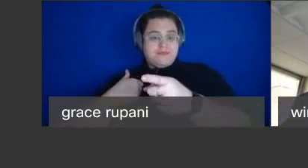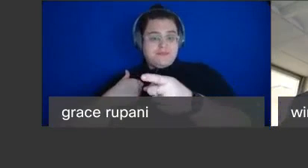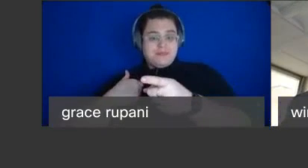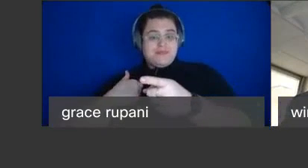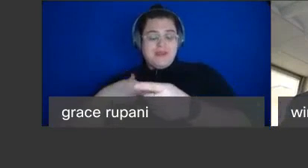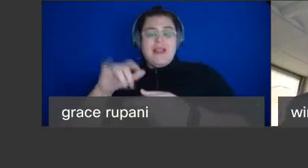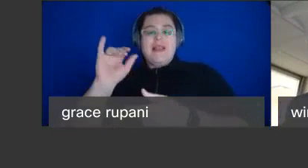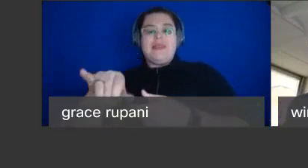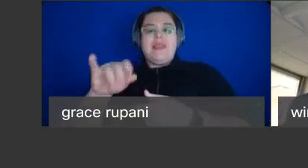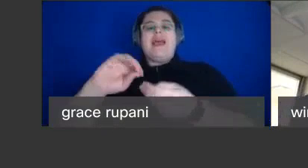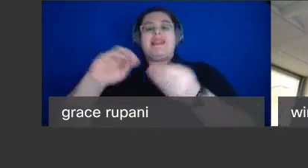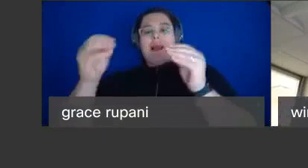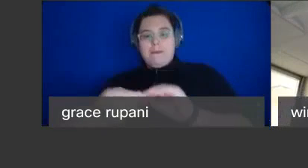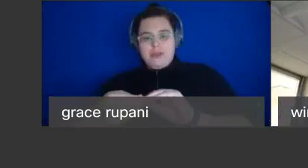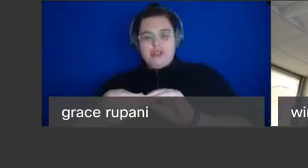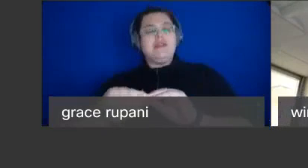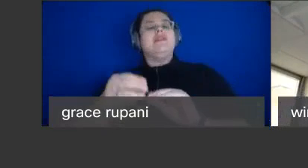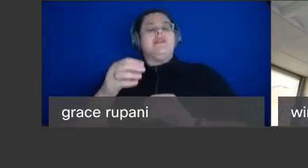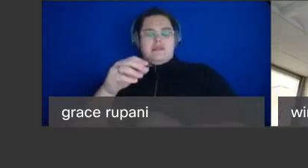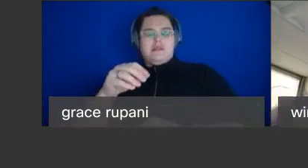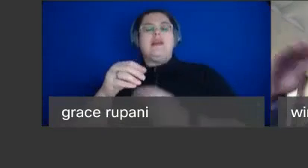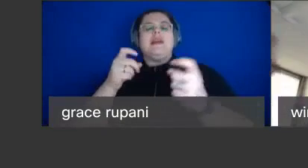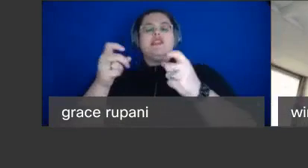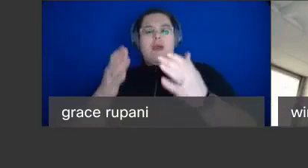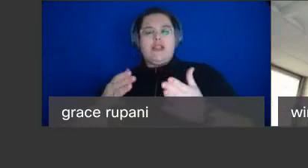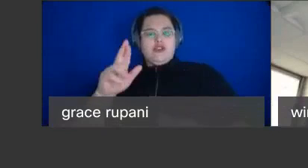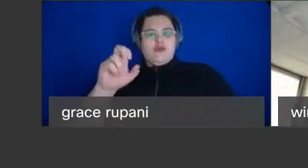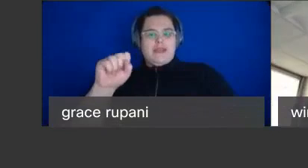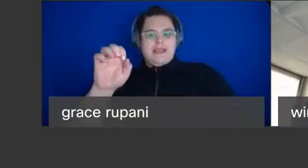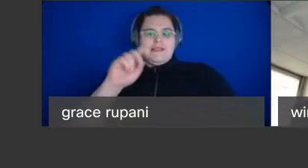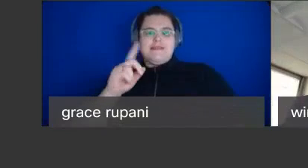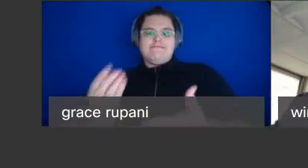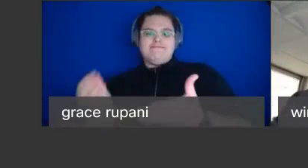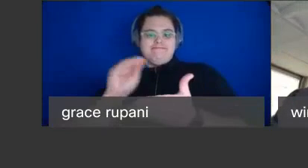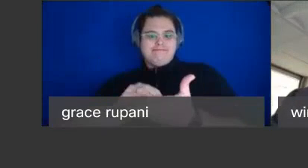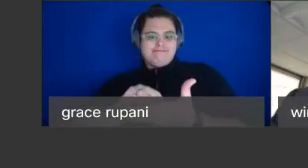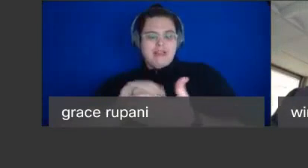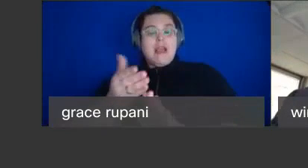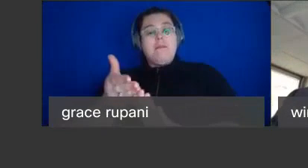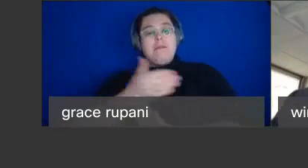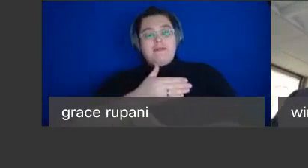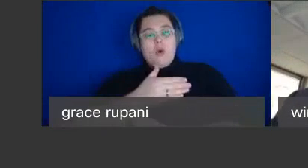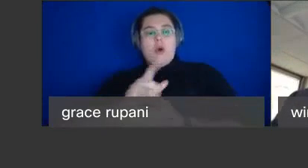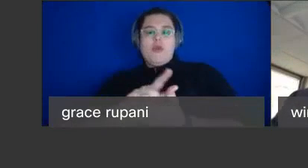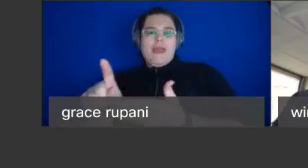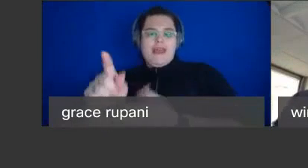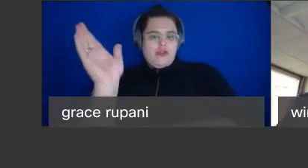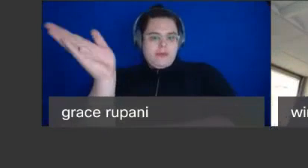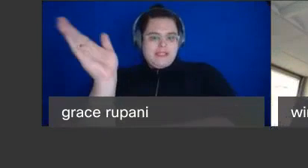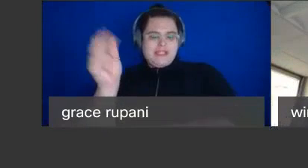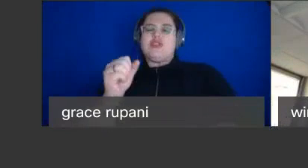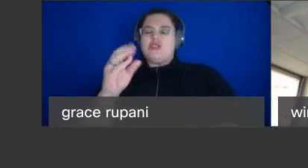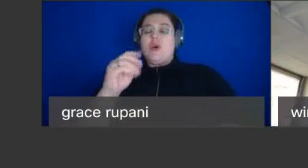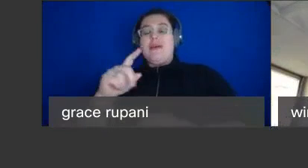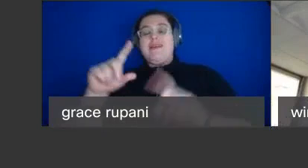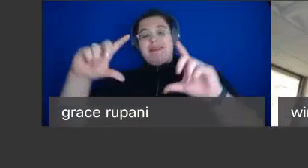that Director Reese had placed in that chart prior to the week of his presentation. So within the pie chart, you'll see